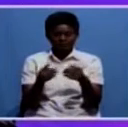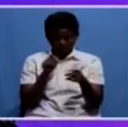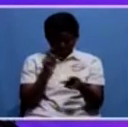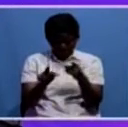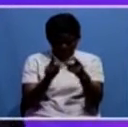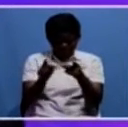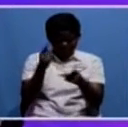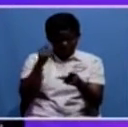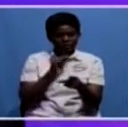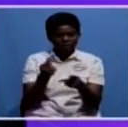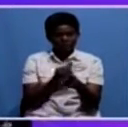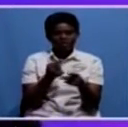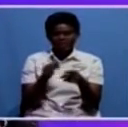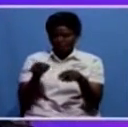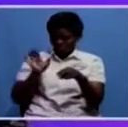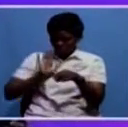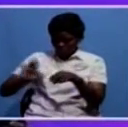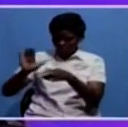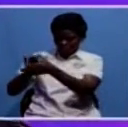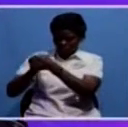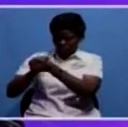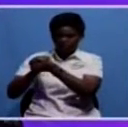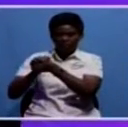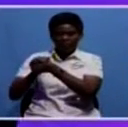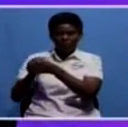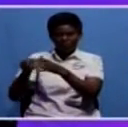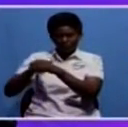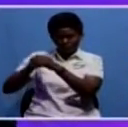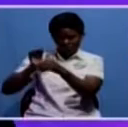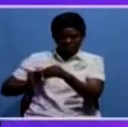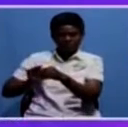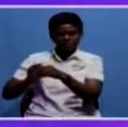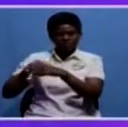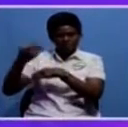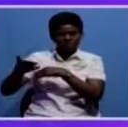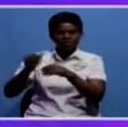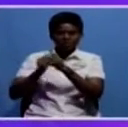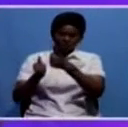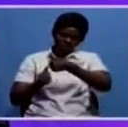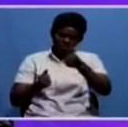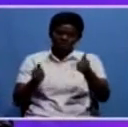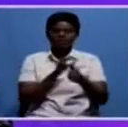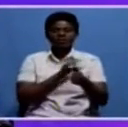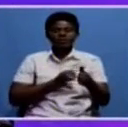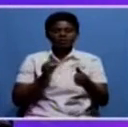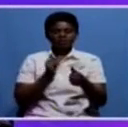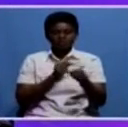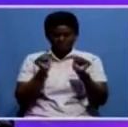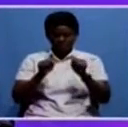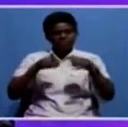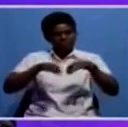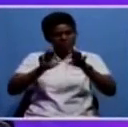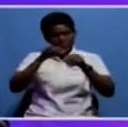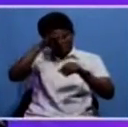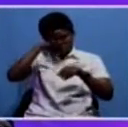for us to get out of a relationship with one partner and hopefully find a relationship with another partner so that we can continue this